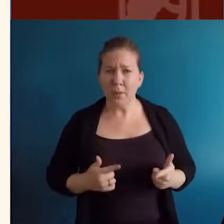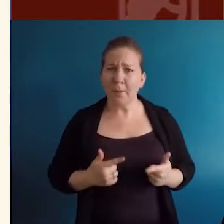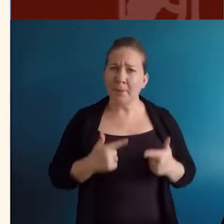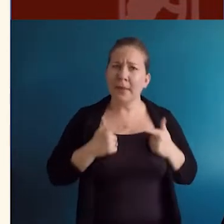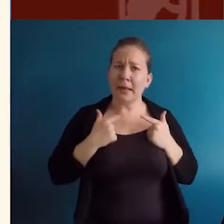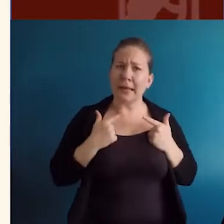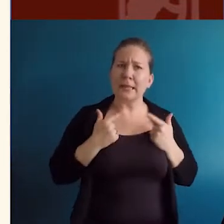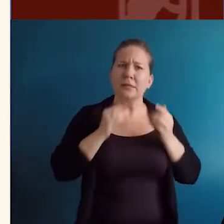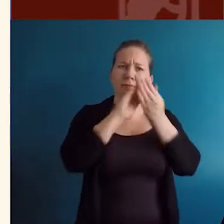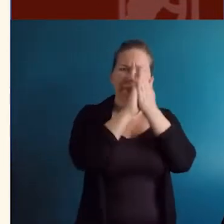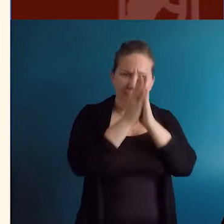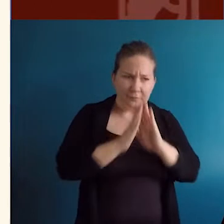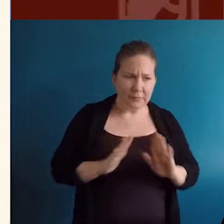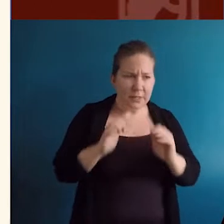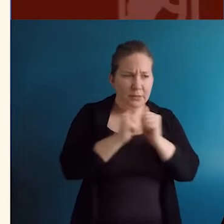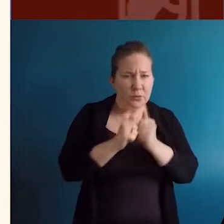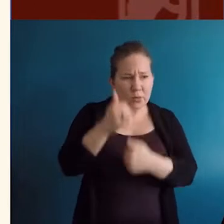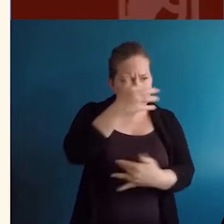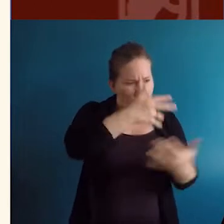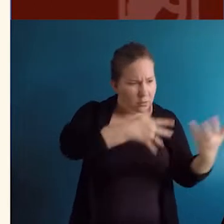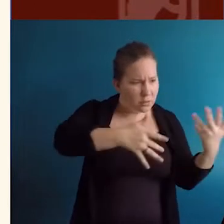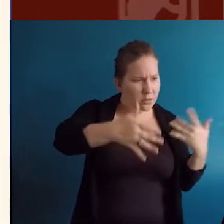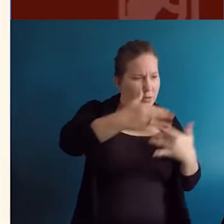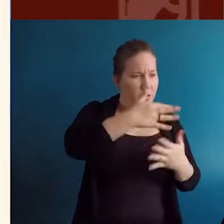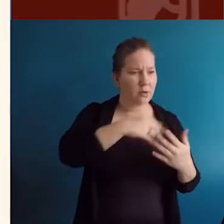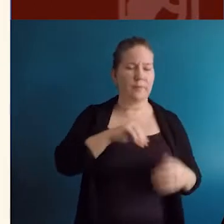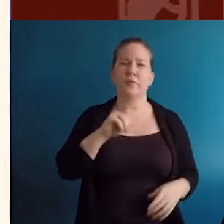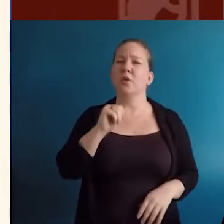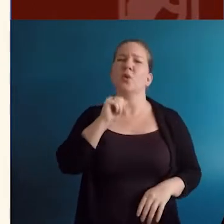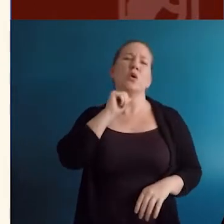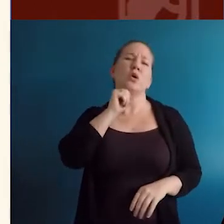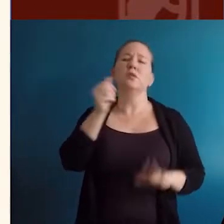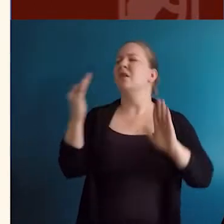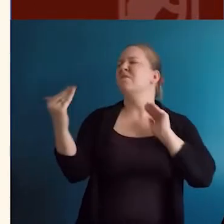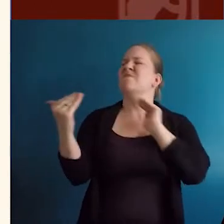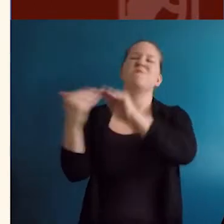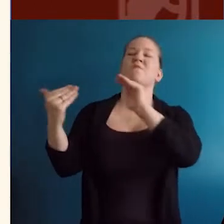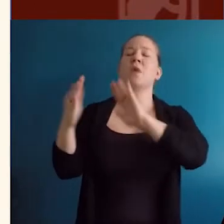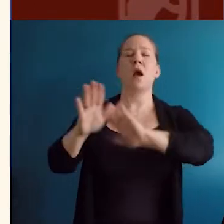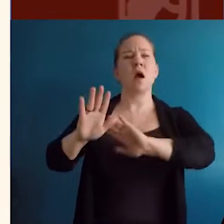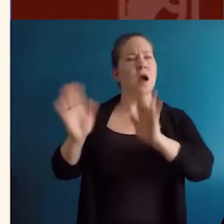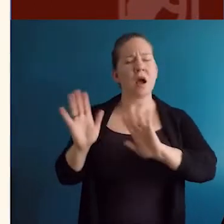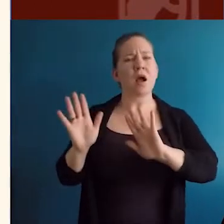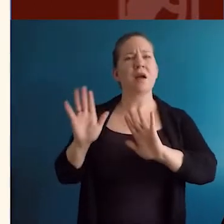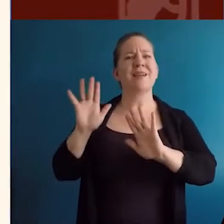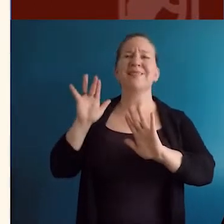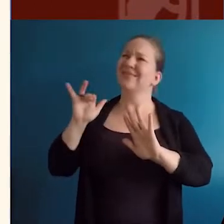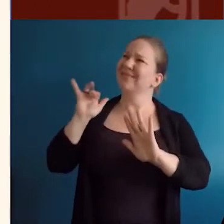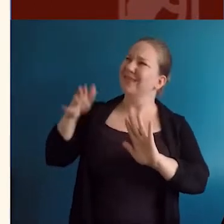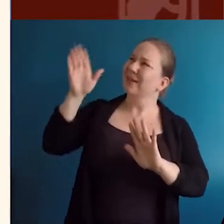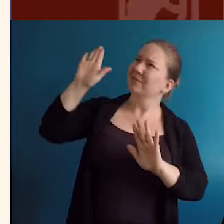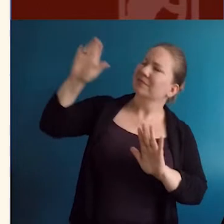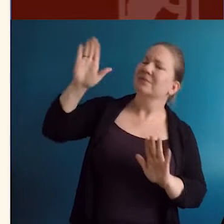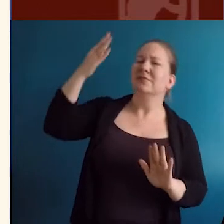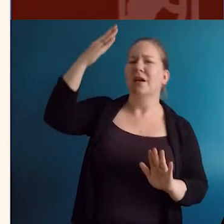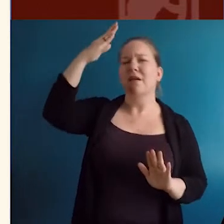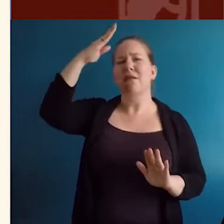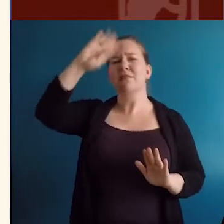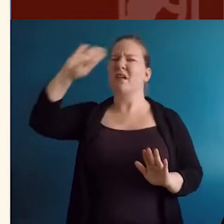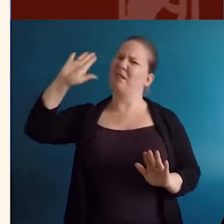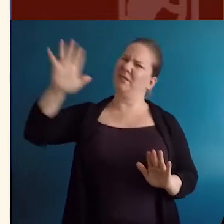peaceably with all. Beloved, never avenge yourselves, but leave room for the wrath of